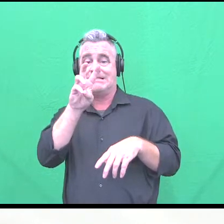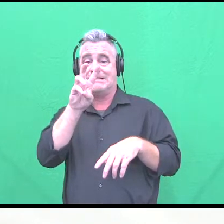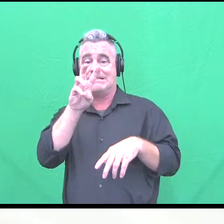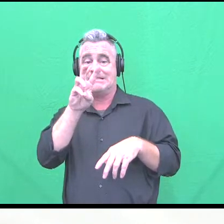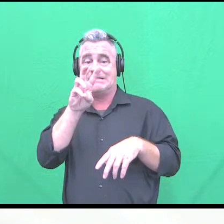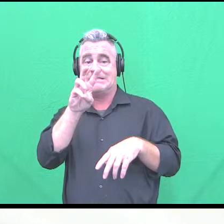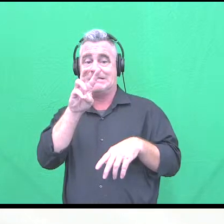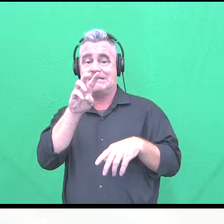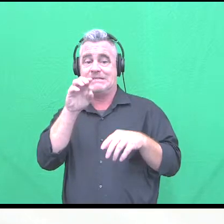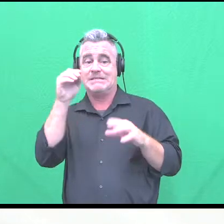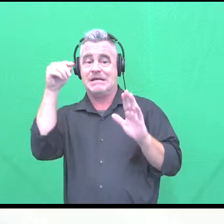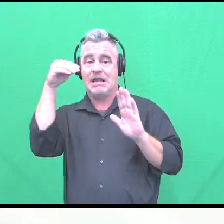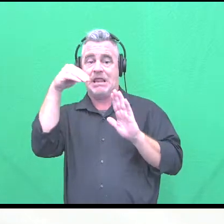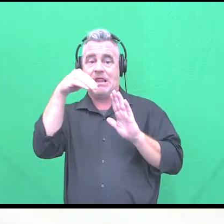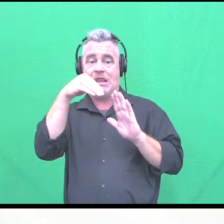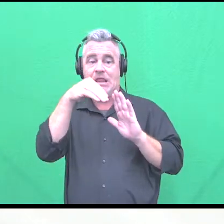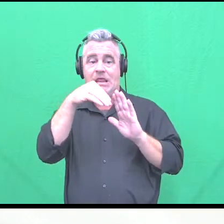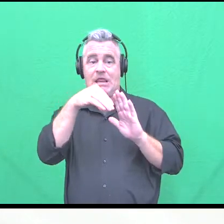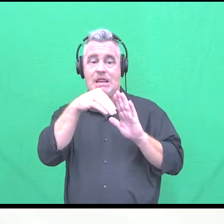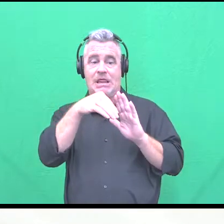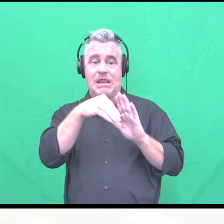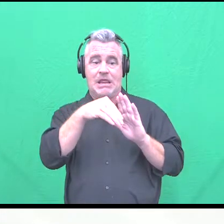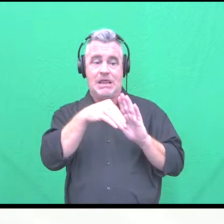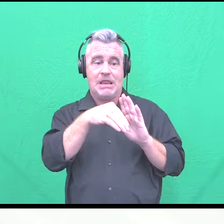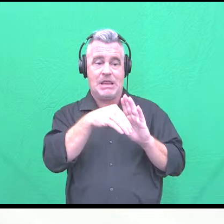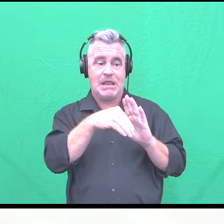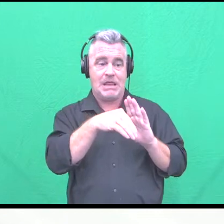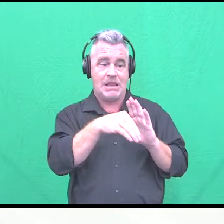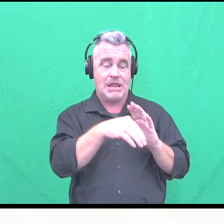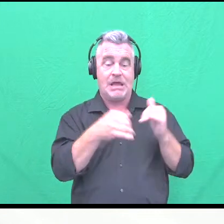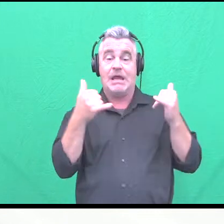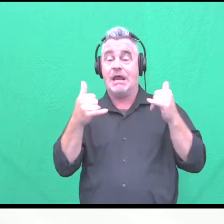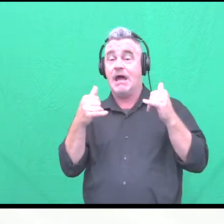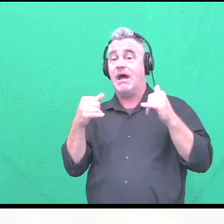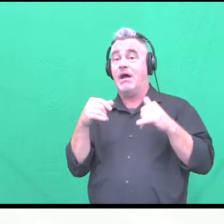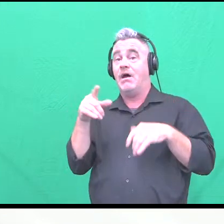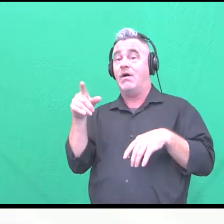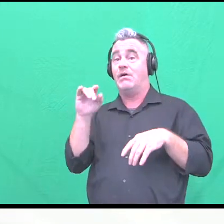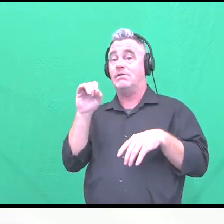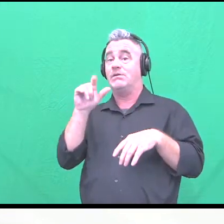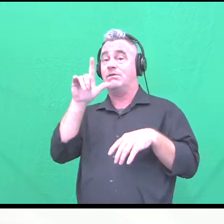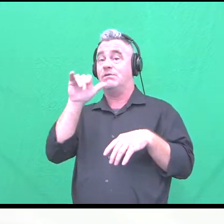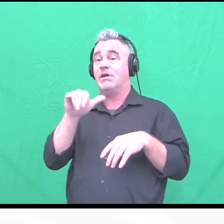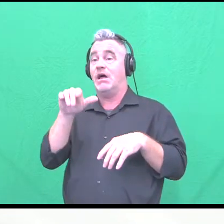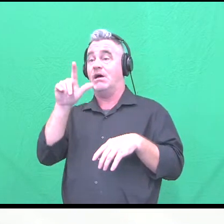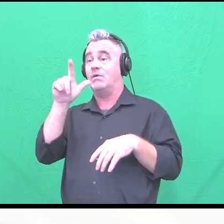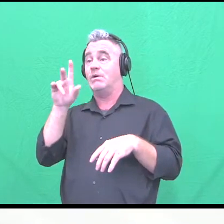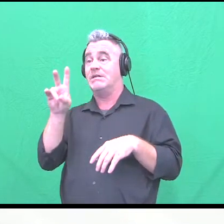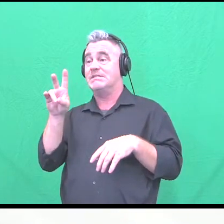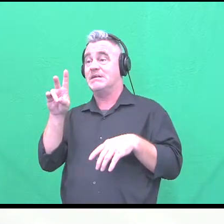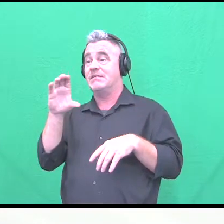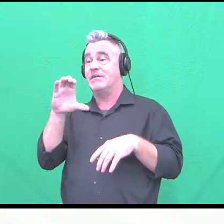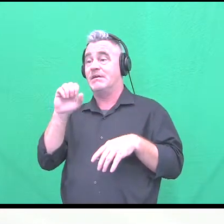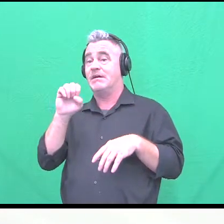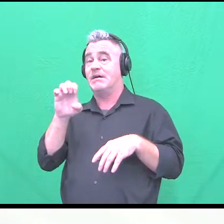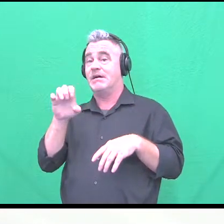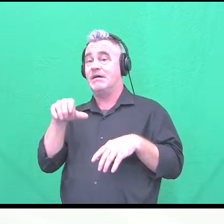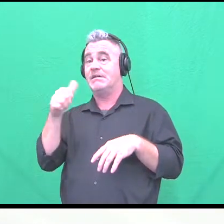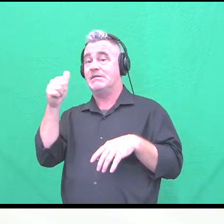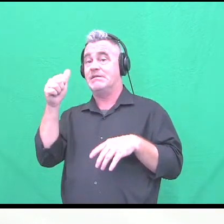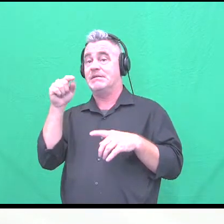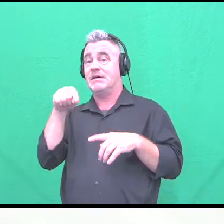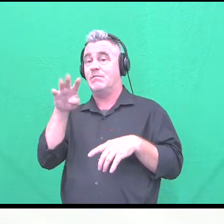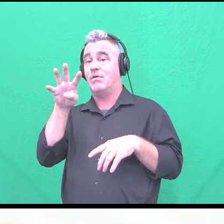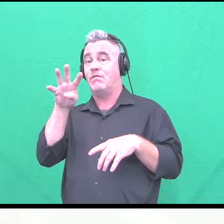had been going down every week. When I'm reporting to you today on July 27th, the case rate is 10.4 and